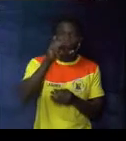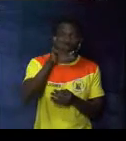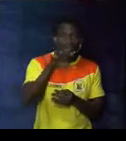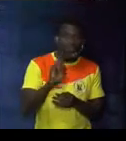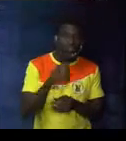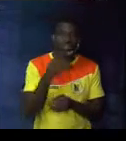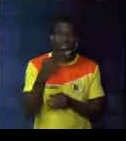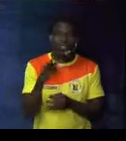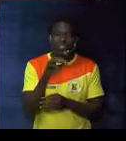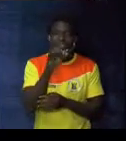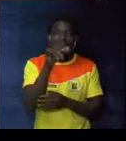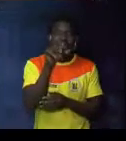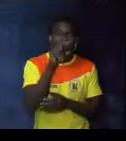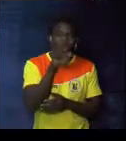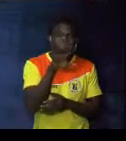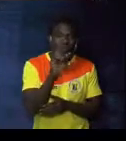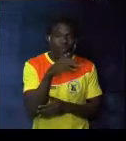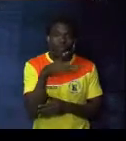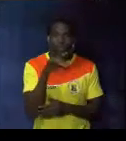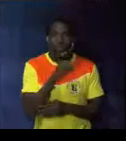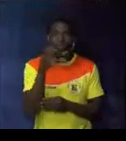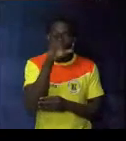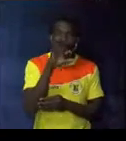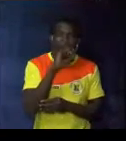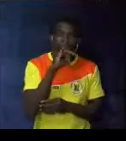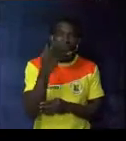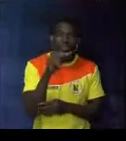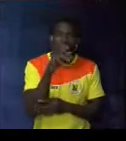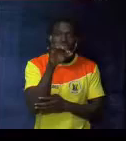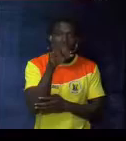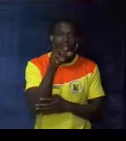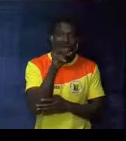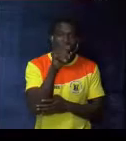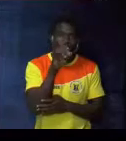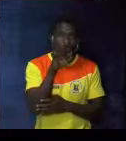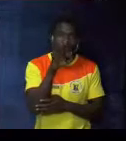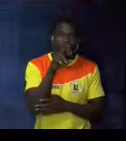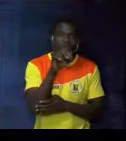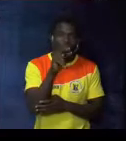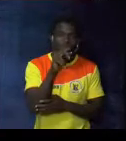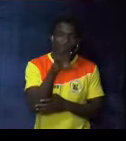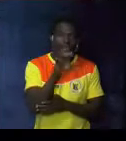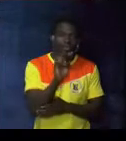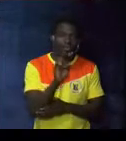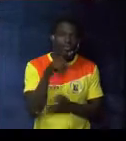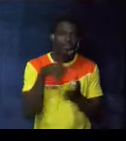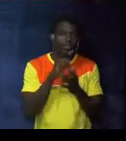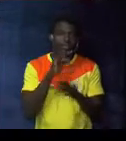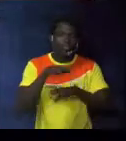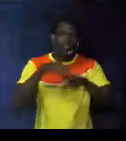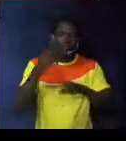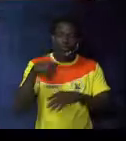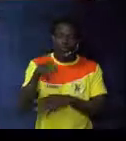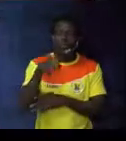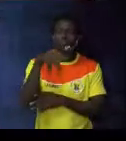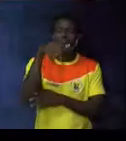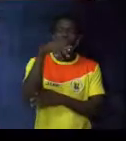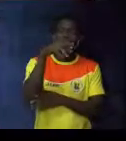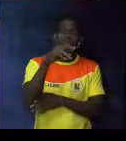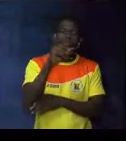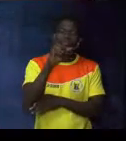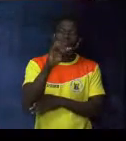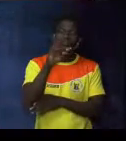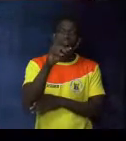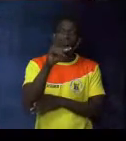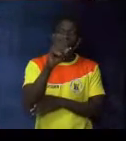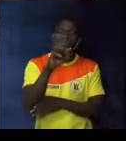call the circumference. The fence of a circle is the circumference. Okay, so let's leave it at that. It's also called the